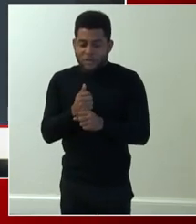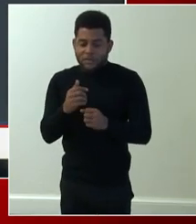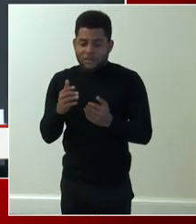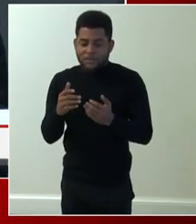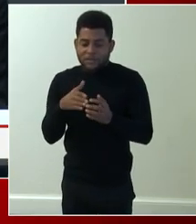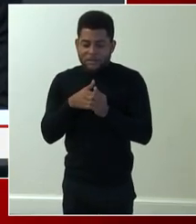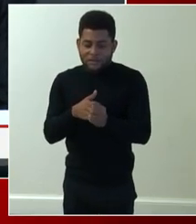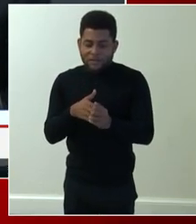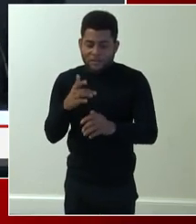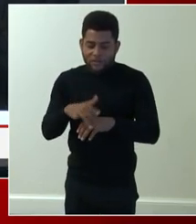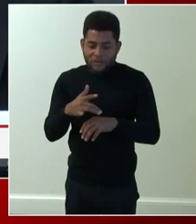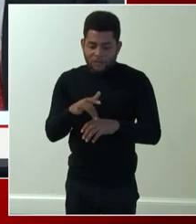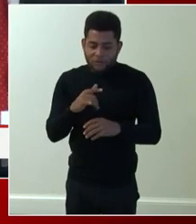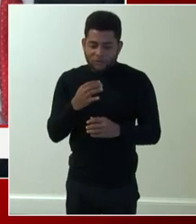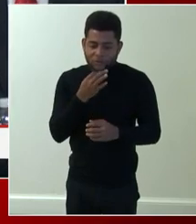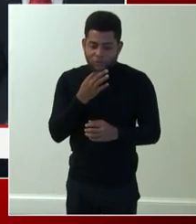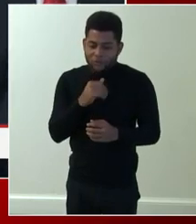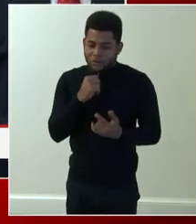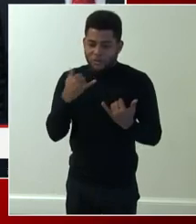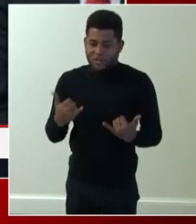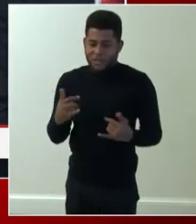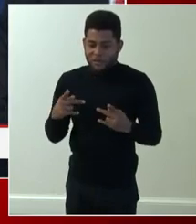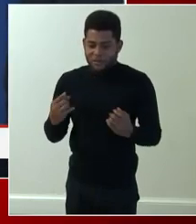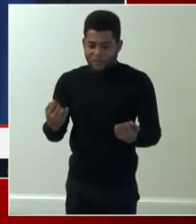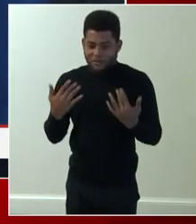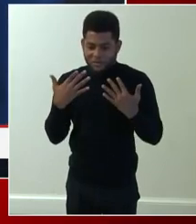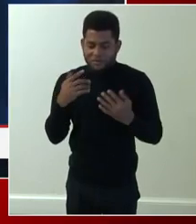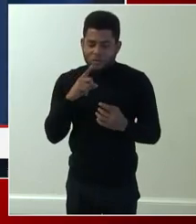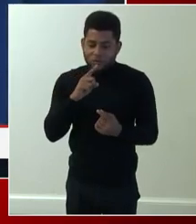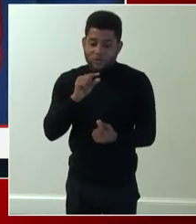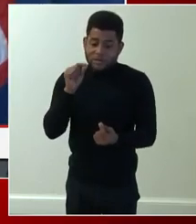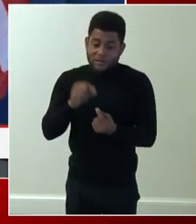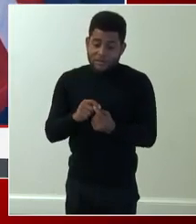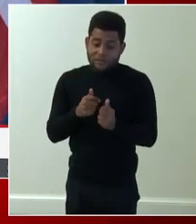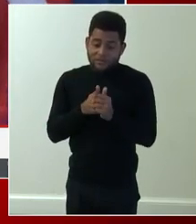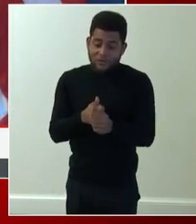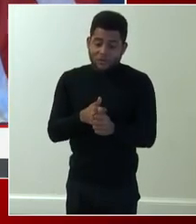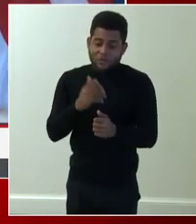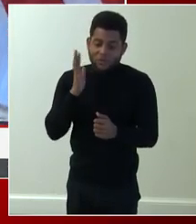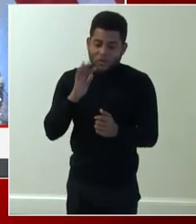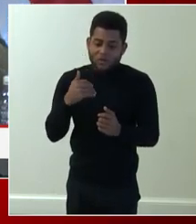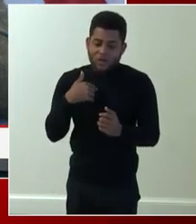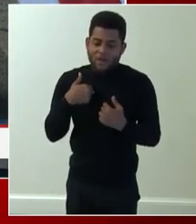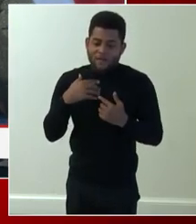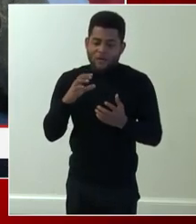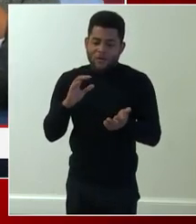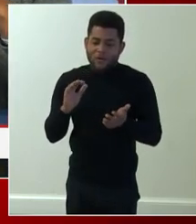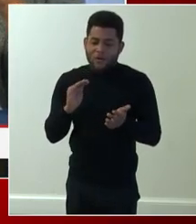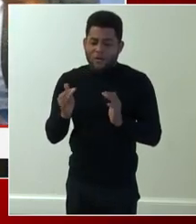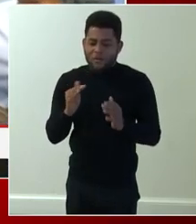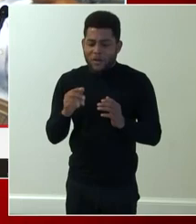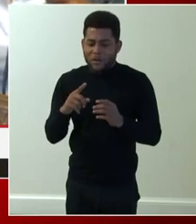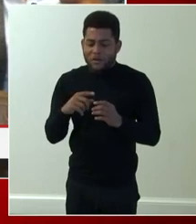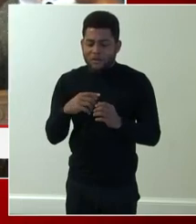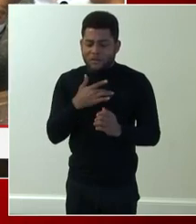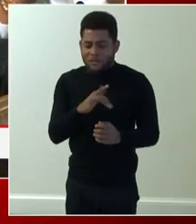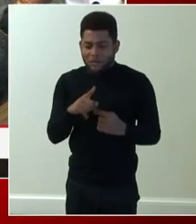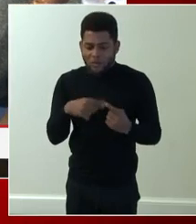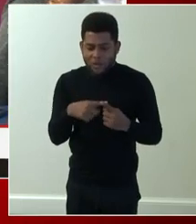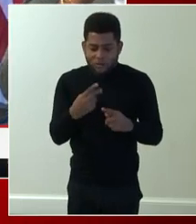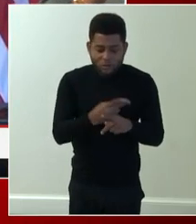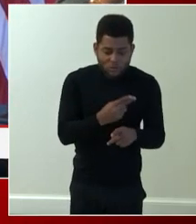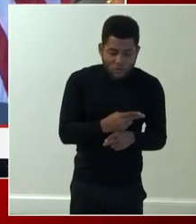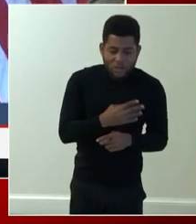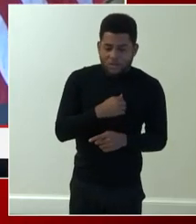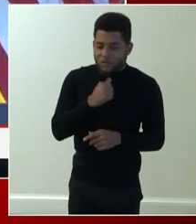about it right here, just so that we make sure that we're very explicitly clear about when that is. We'll have a comparison chart that shows when to use this one and when to use that one. That'll be available